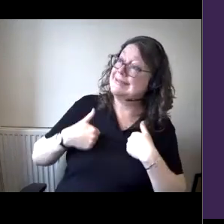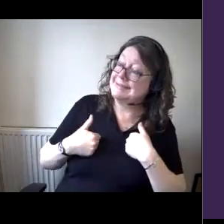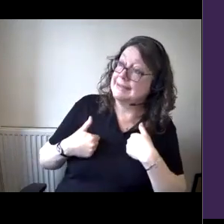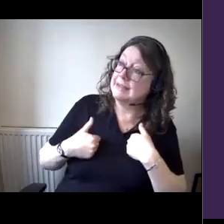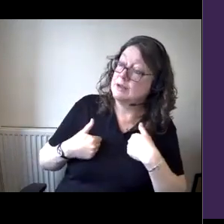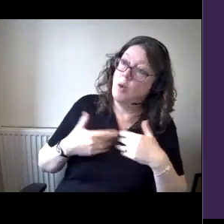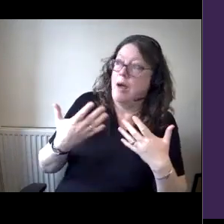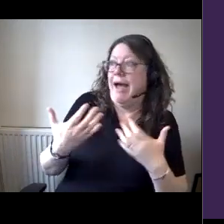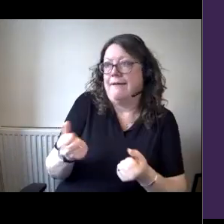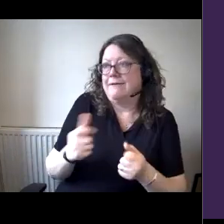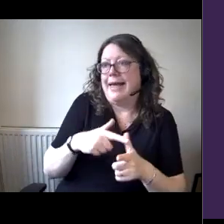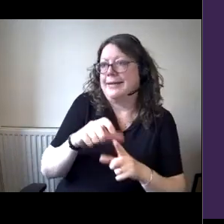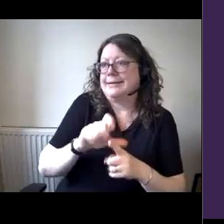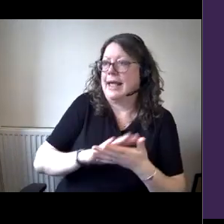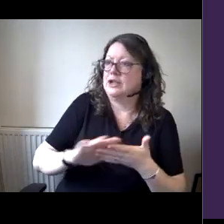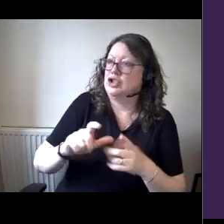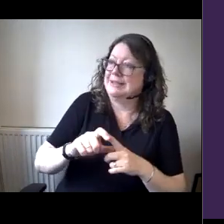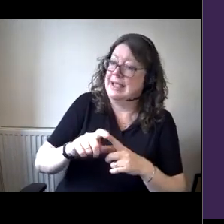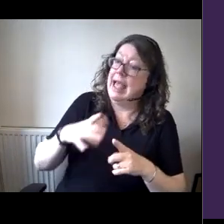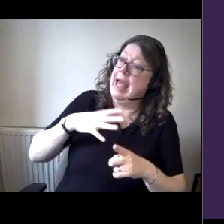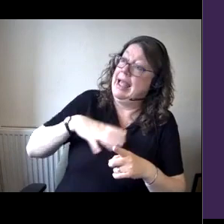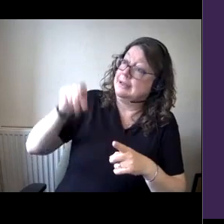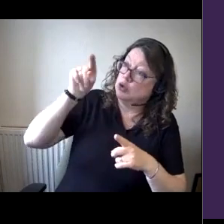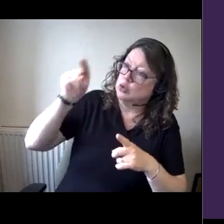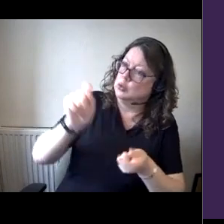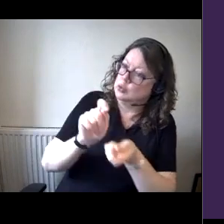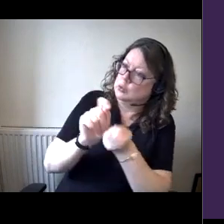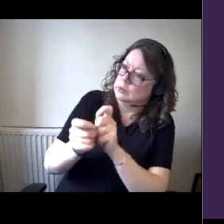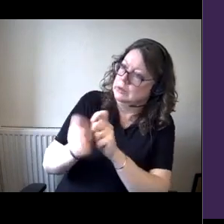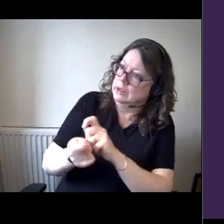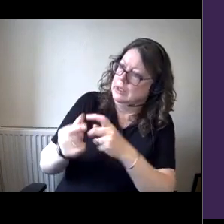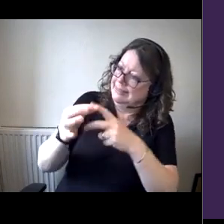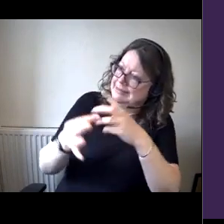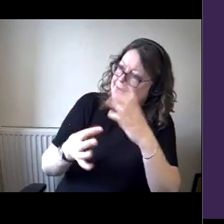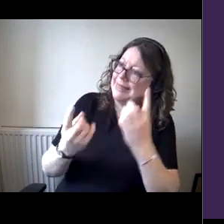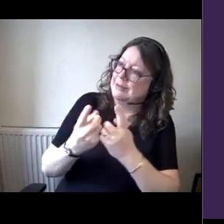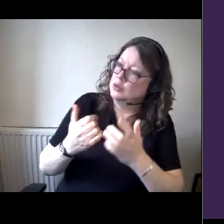am I constantly asking them to think, what does the world need from me?